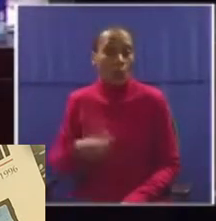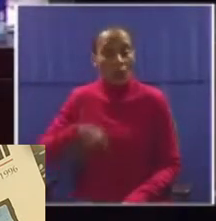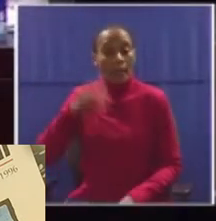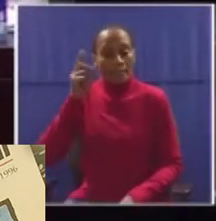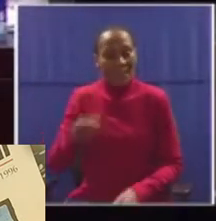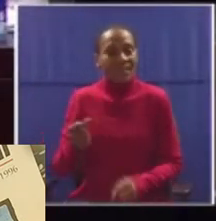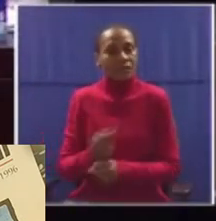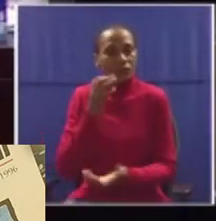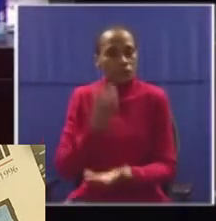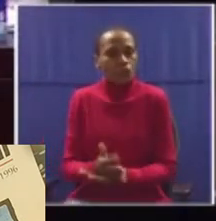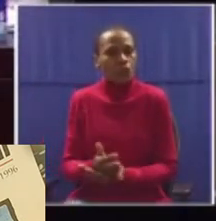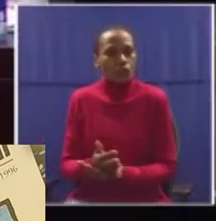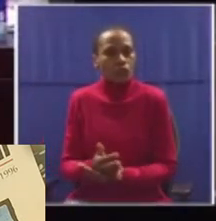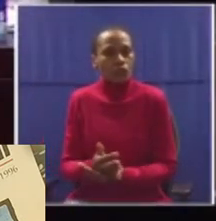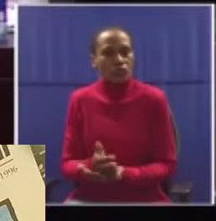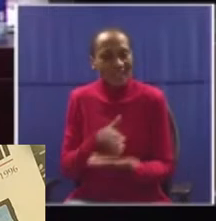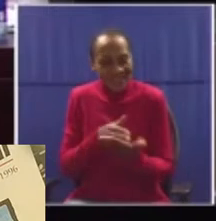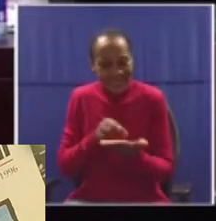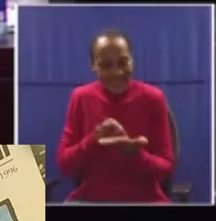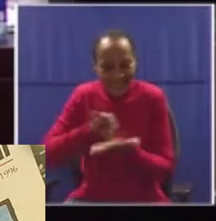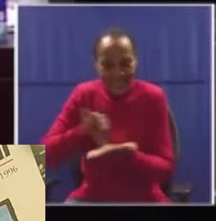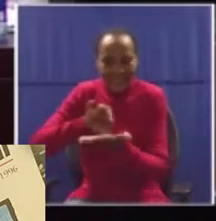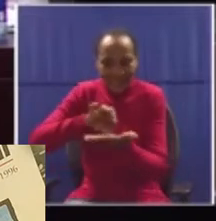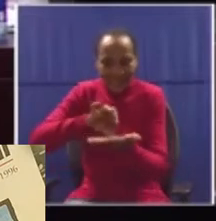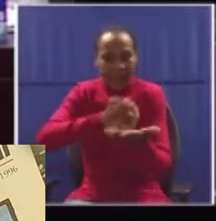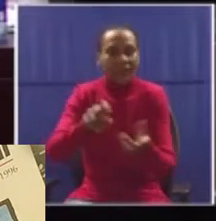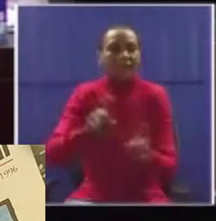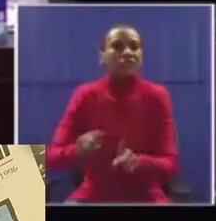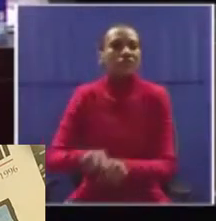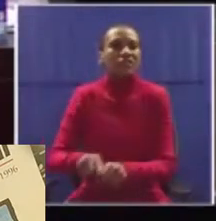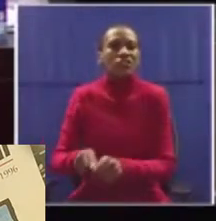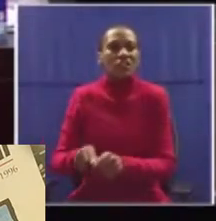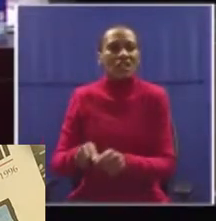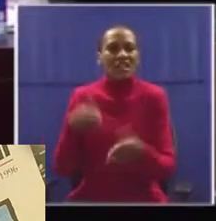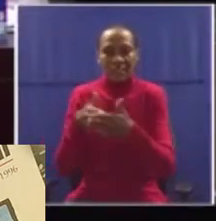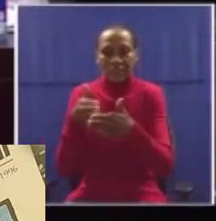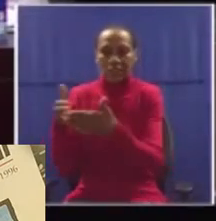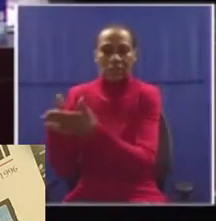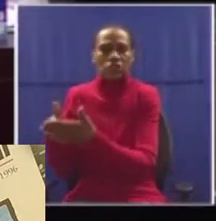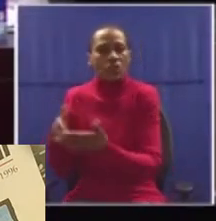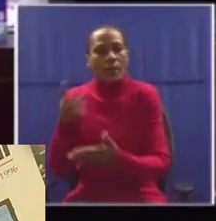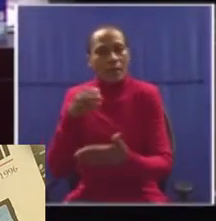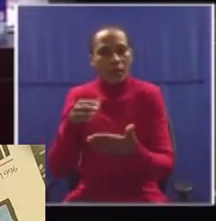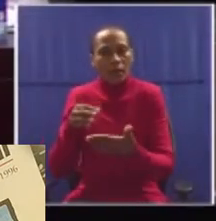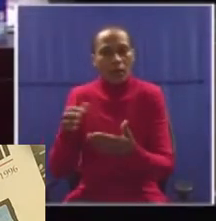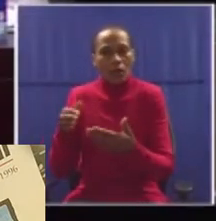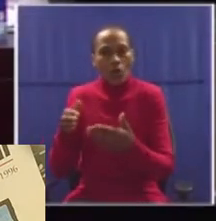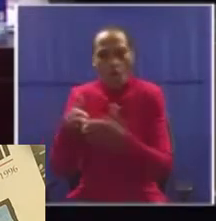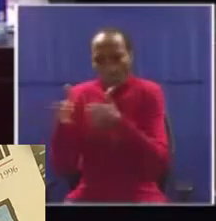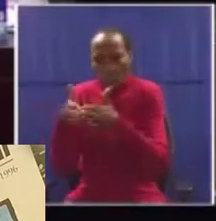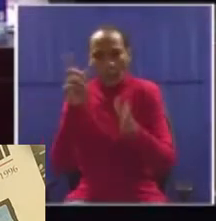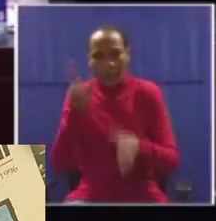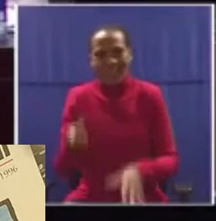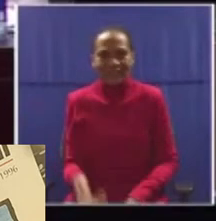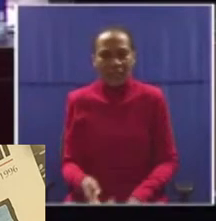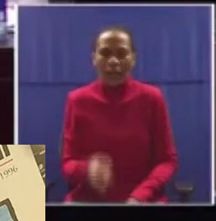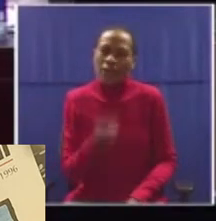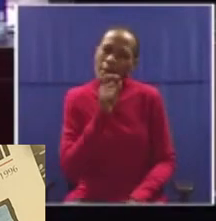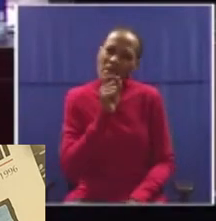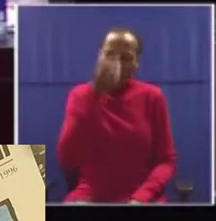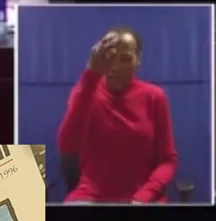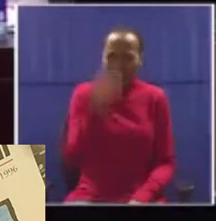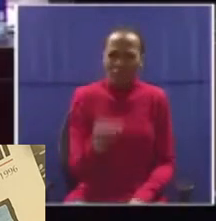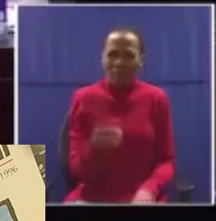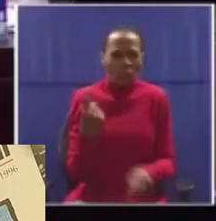will be a form of sanctions and that it must always be clear who gets hurt the most when sanctions are imposed it won't be the corruption riddled government